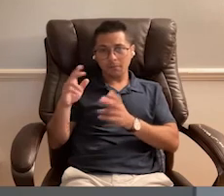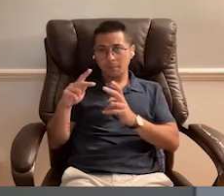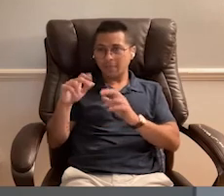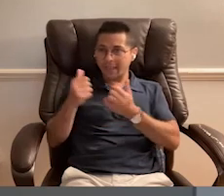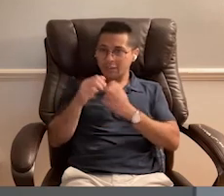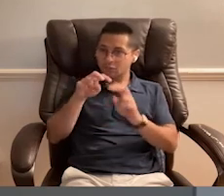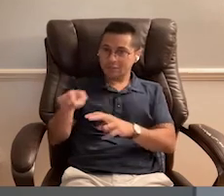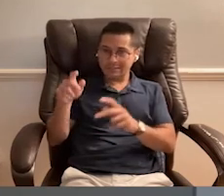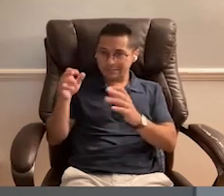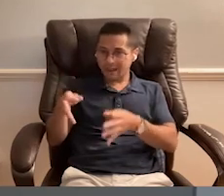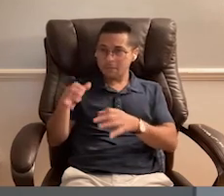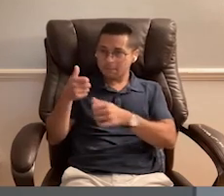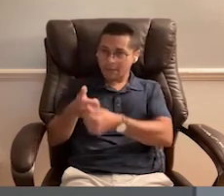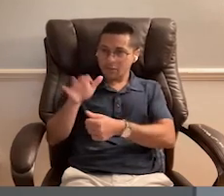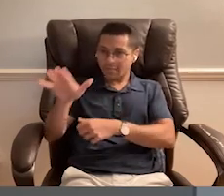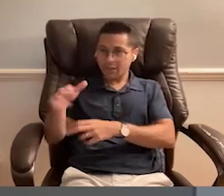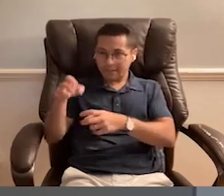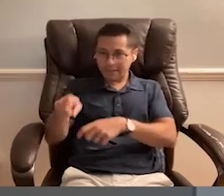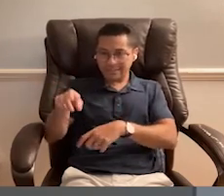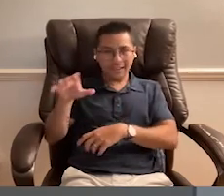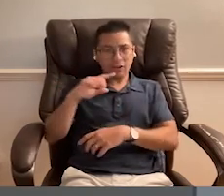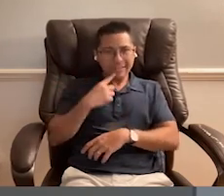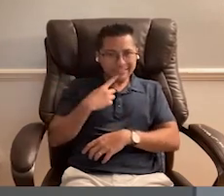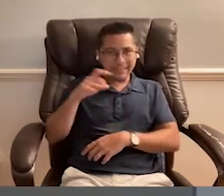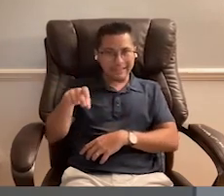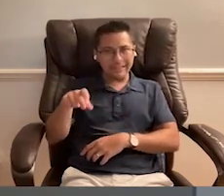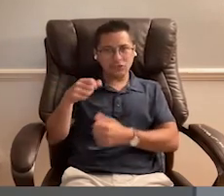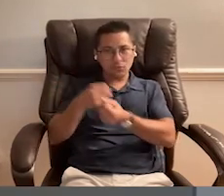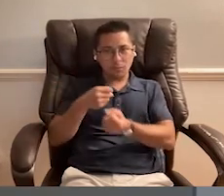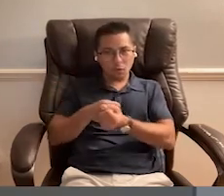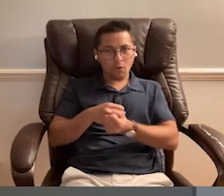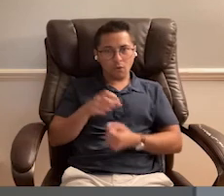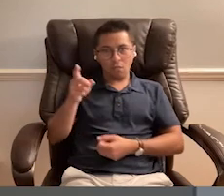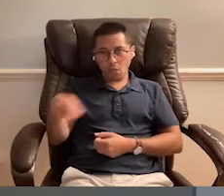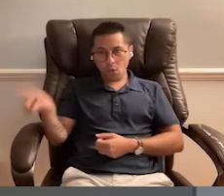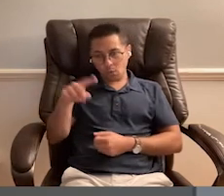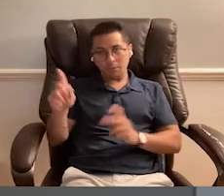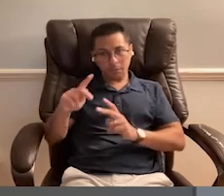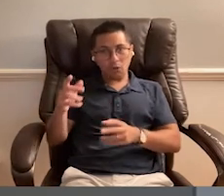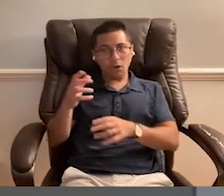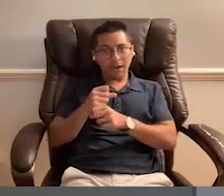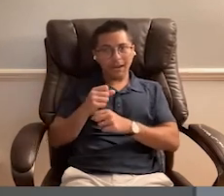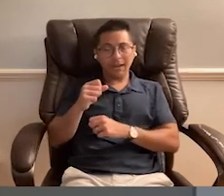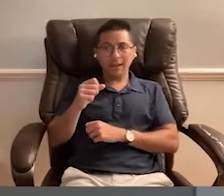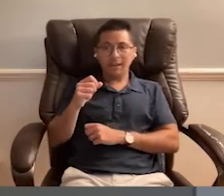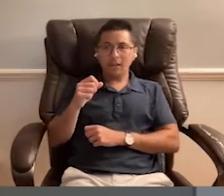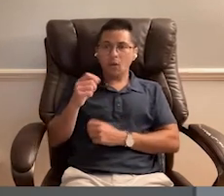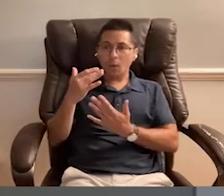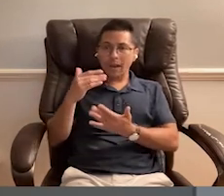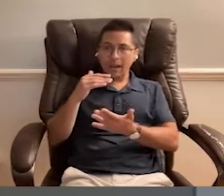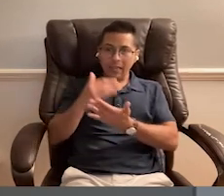This is a group of individuals that the agency looks at and determines based on their needs that they're critical and they need the support.